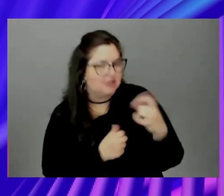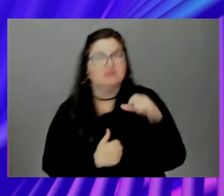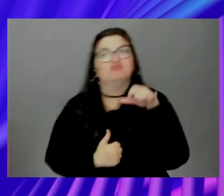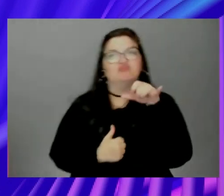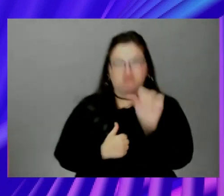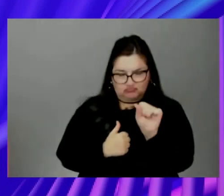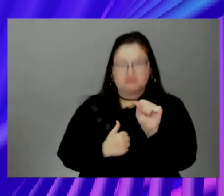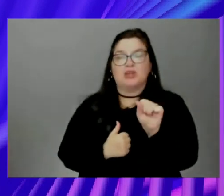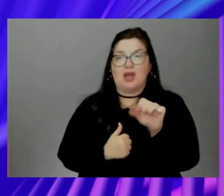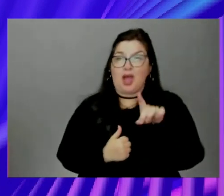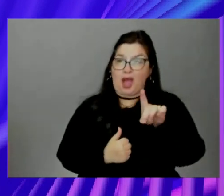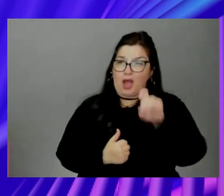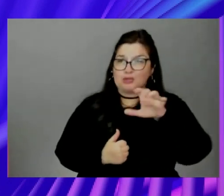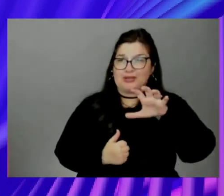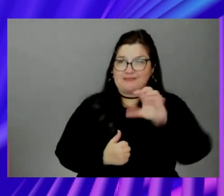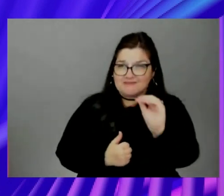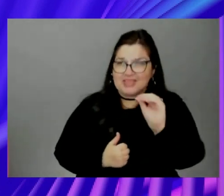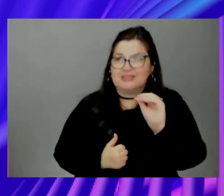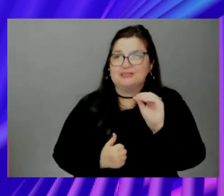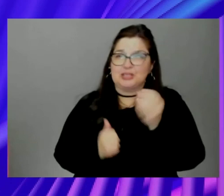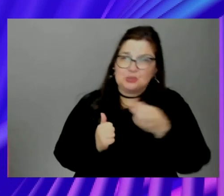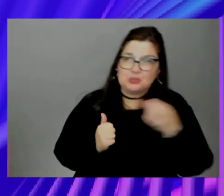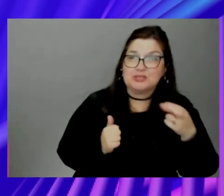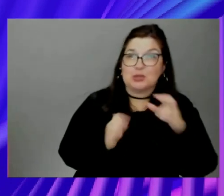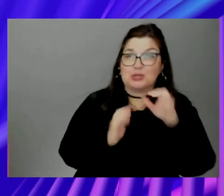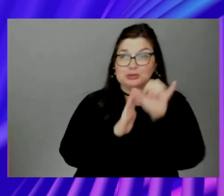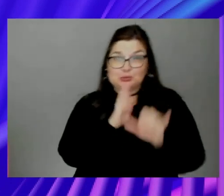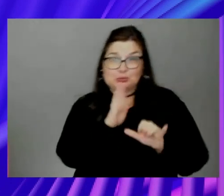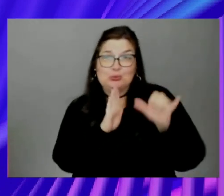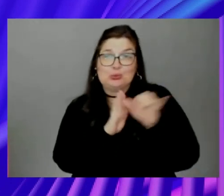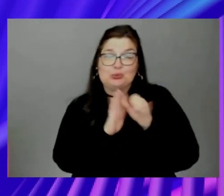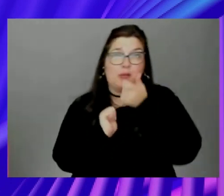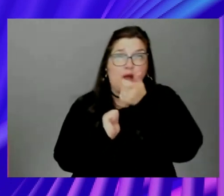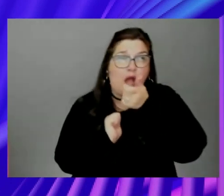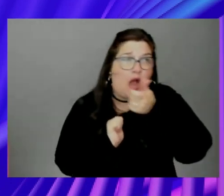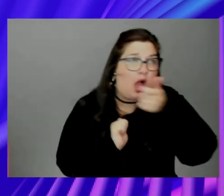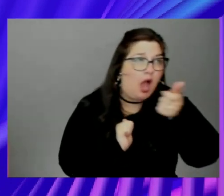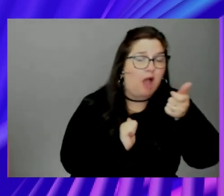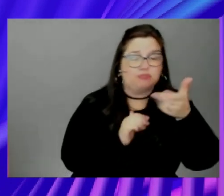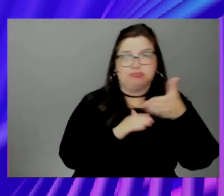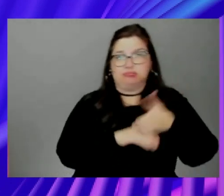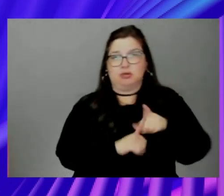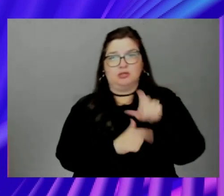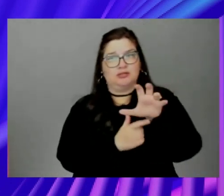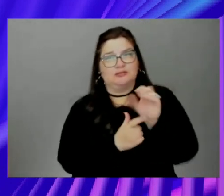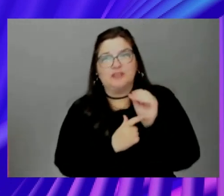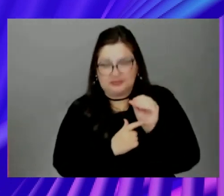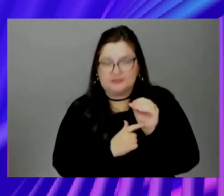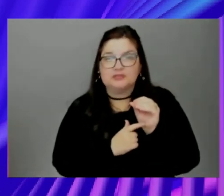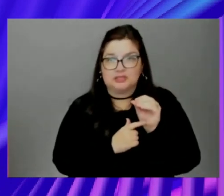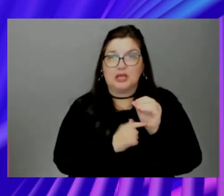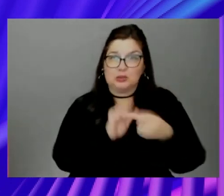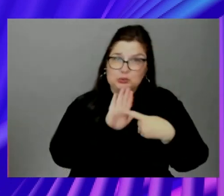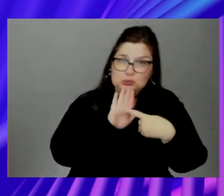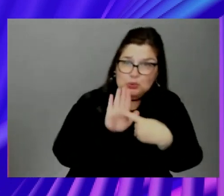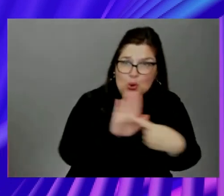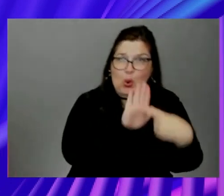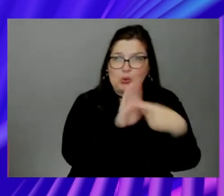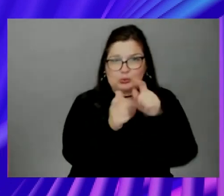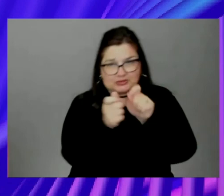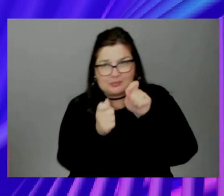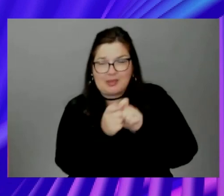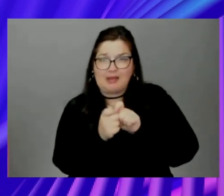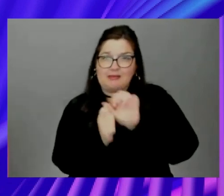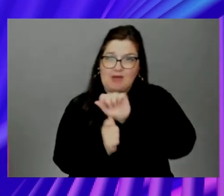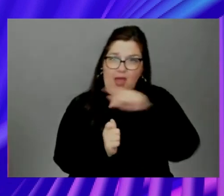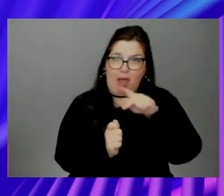now on YouTube, our how-to videos that'll not only take you through foundational elements for these services, but also specific, applications on how